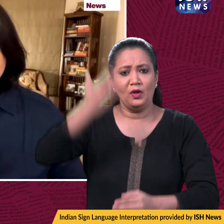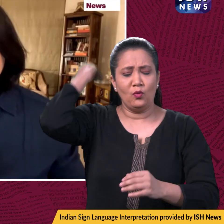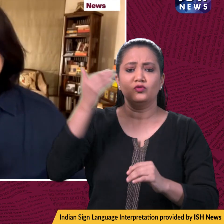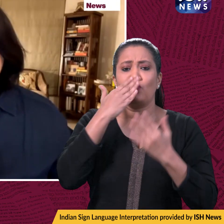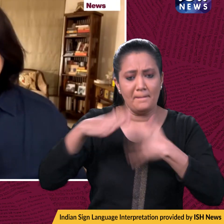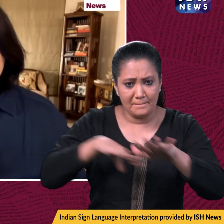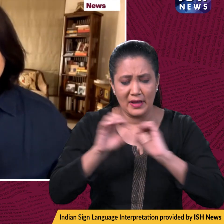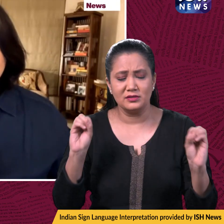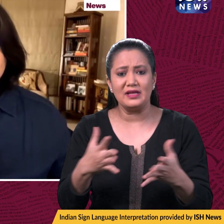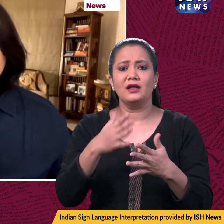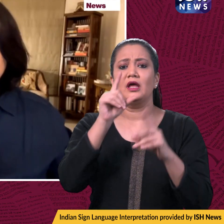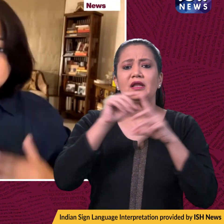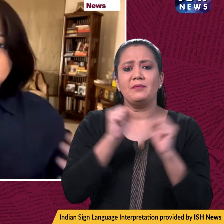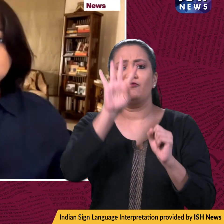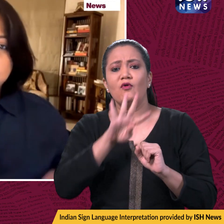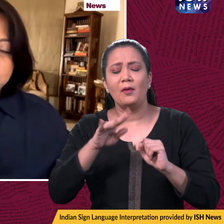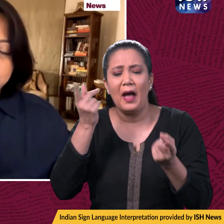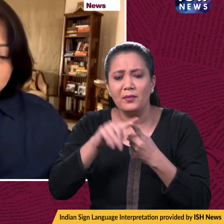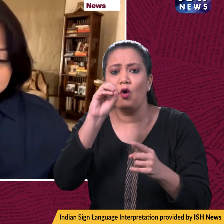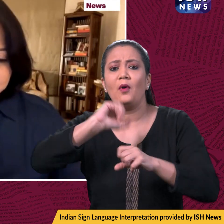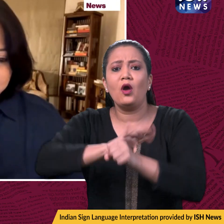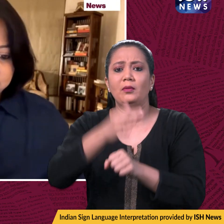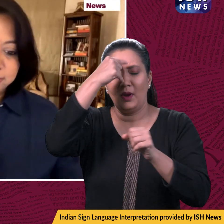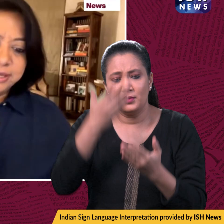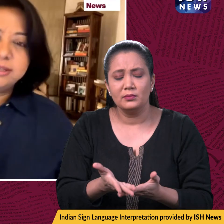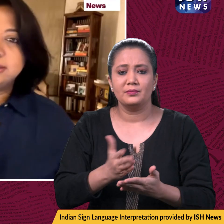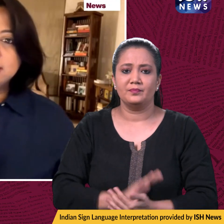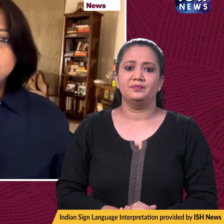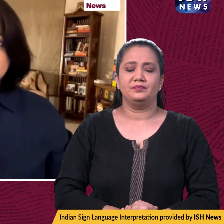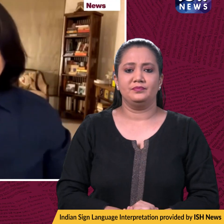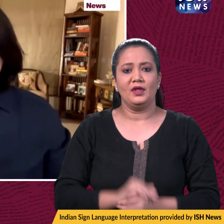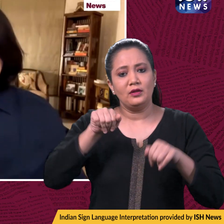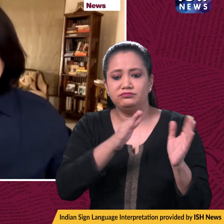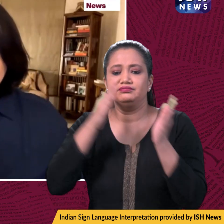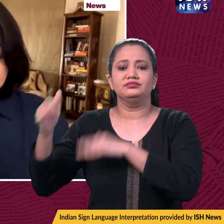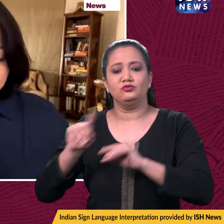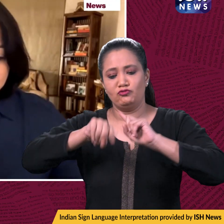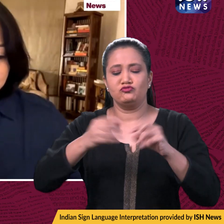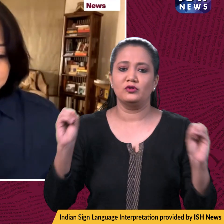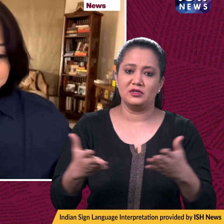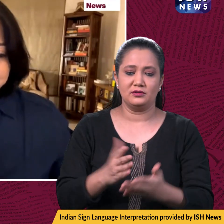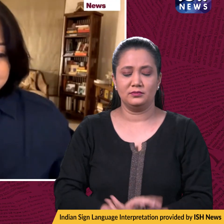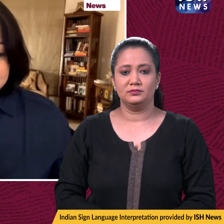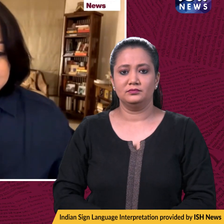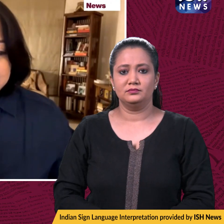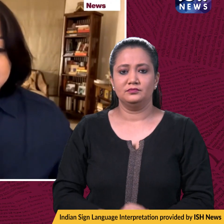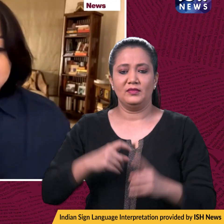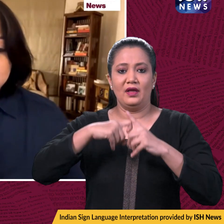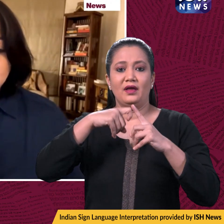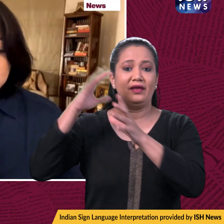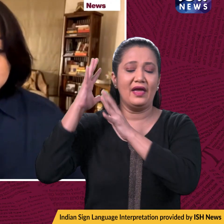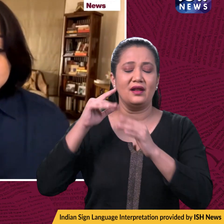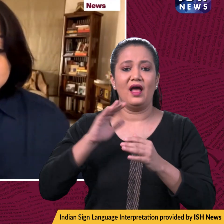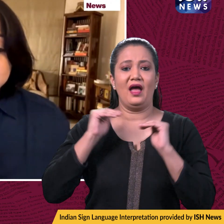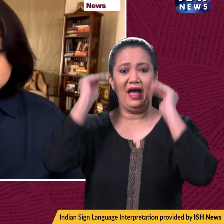Earlier, schools were going to reopen on December 4th, but it was pushed because of the Omicron variant. That decision has now come in for tomorrow. The Kerala